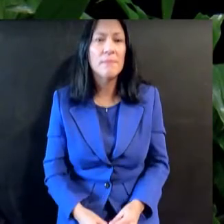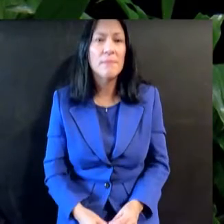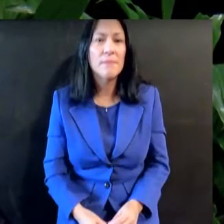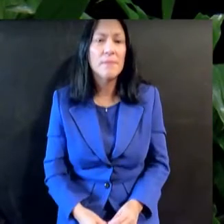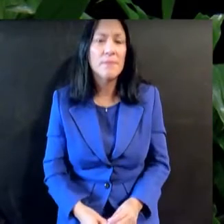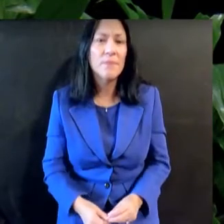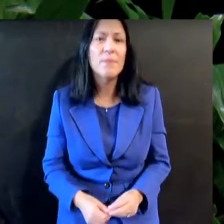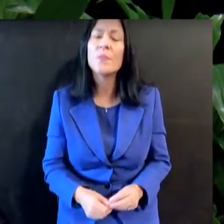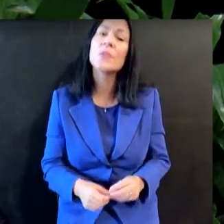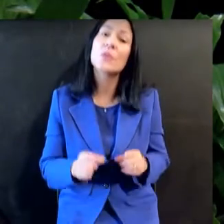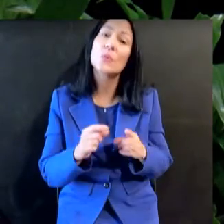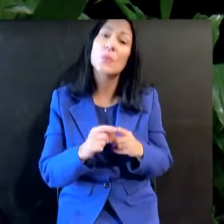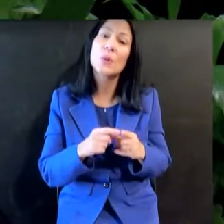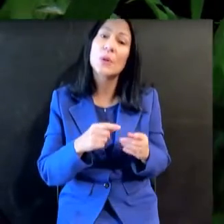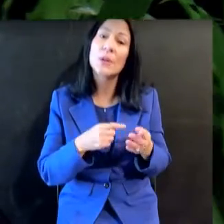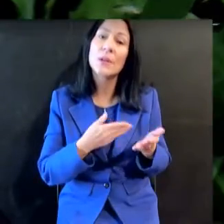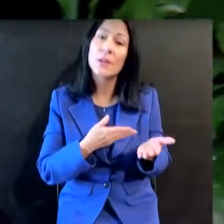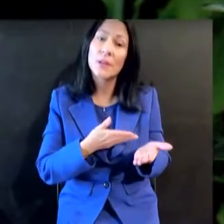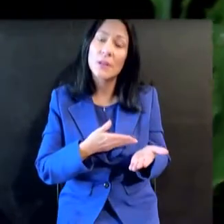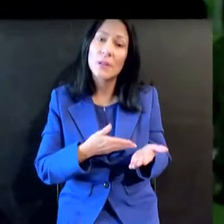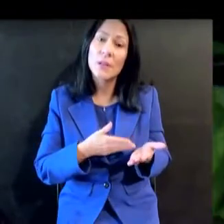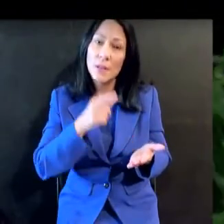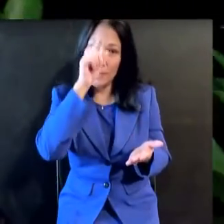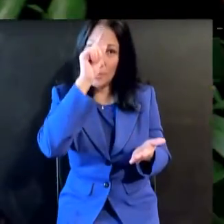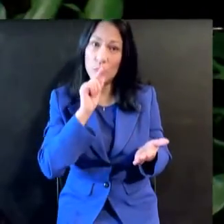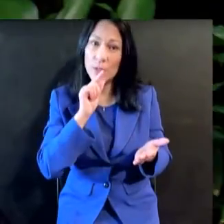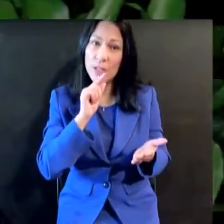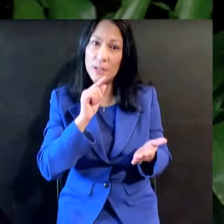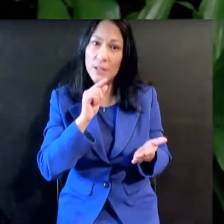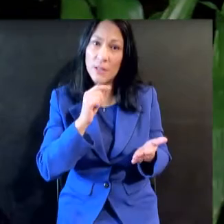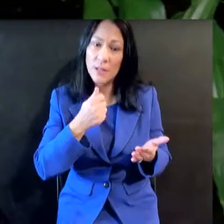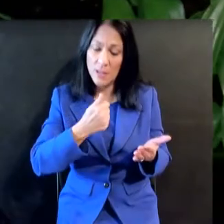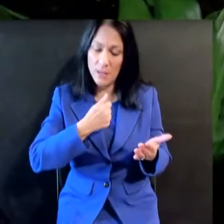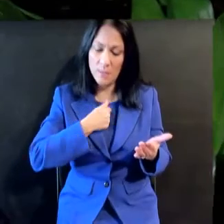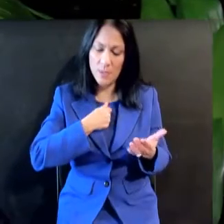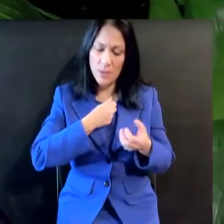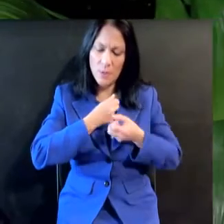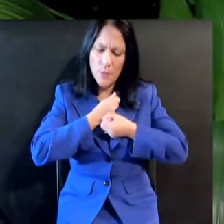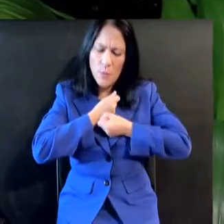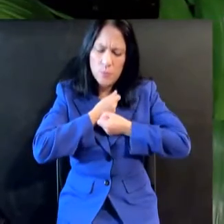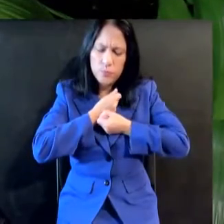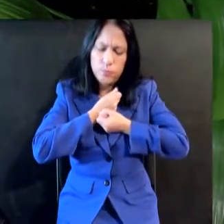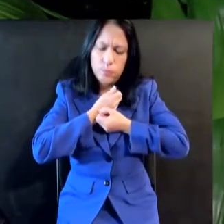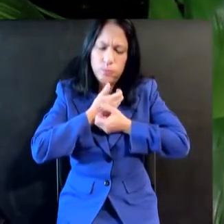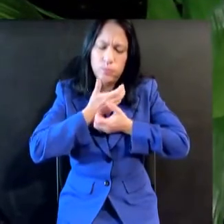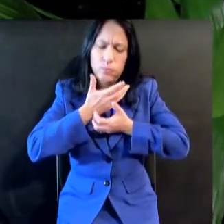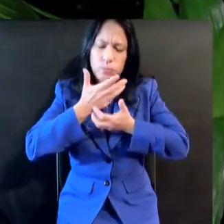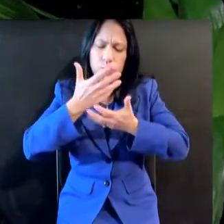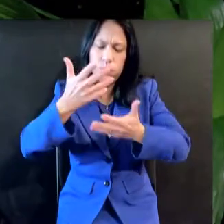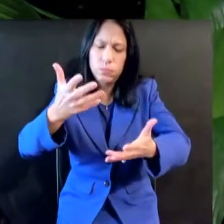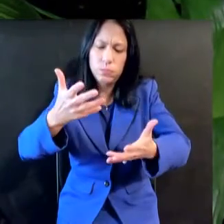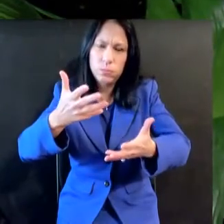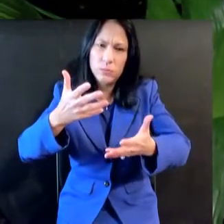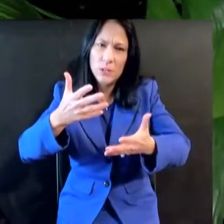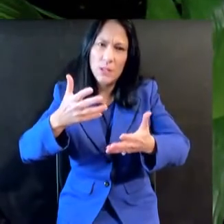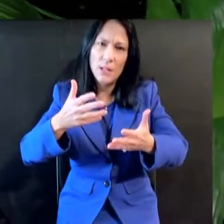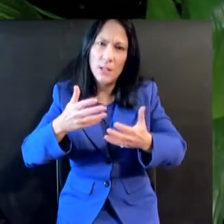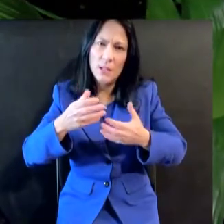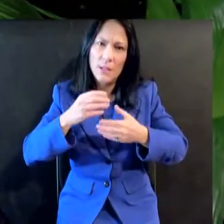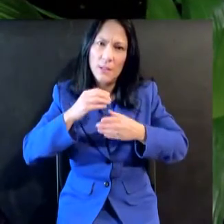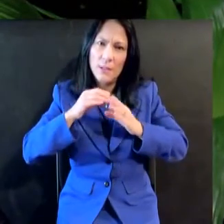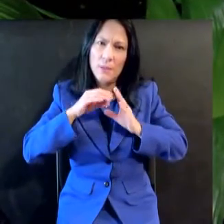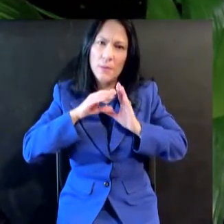The word there in the Greek is that he emptied himself, poured himself